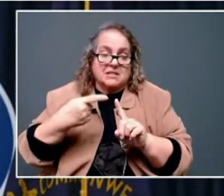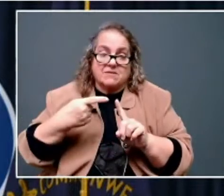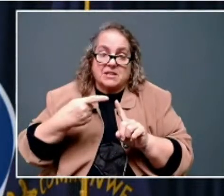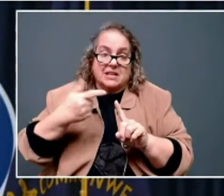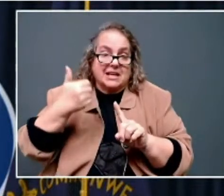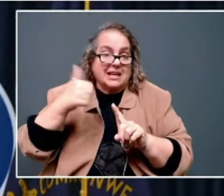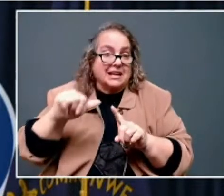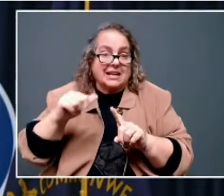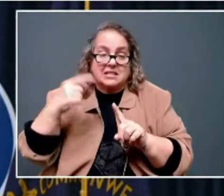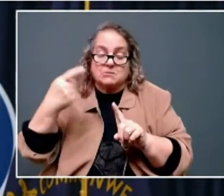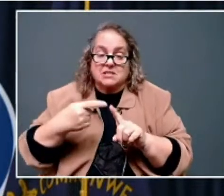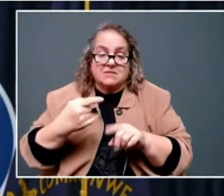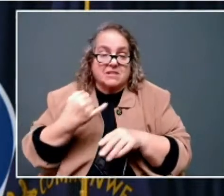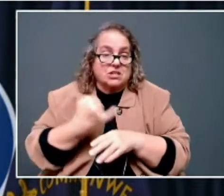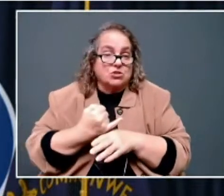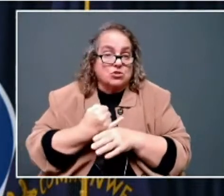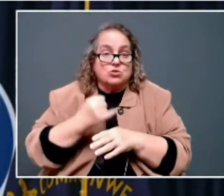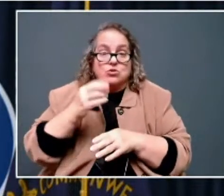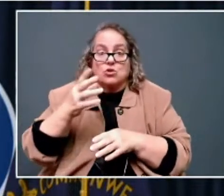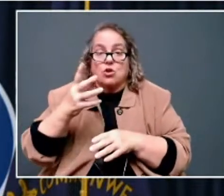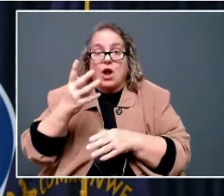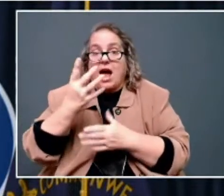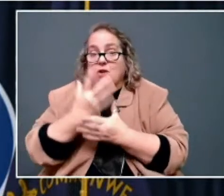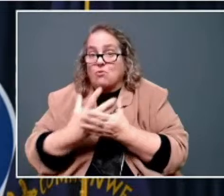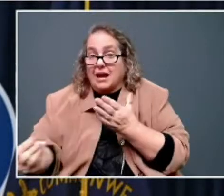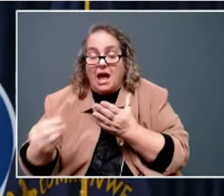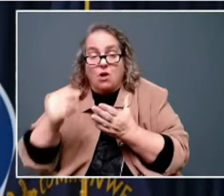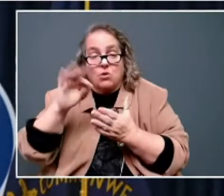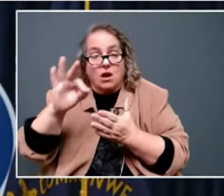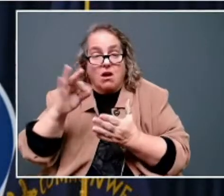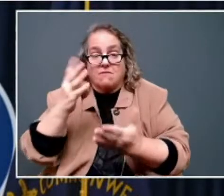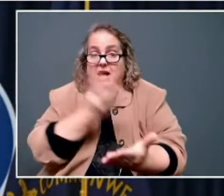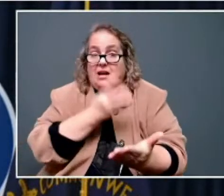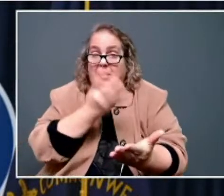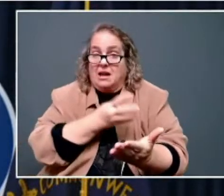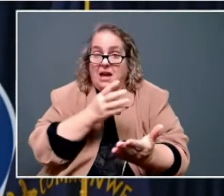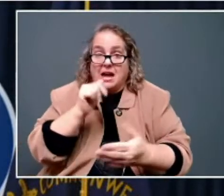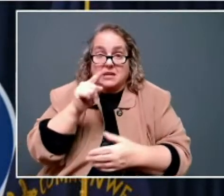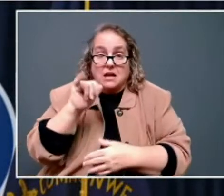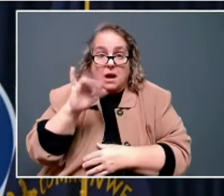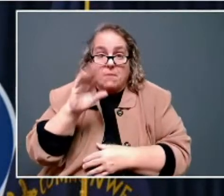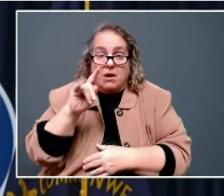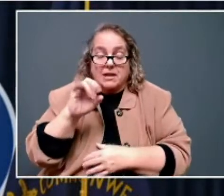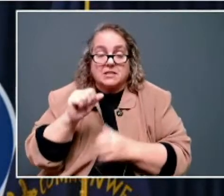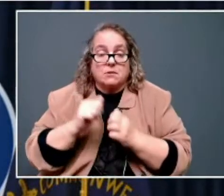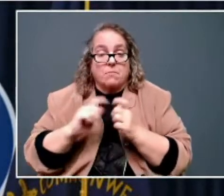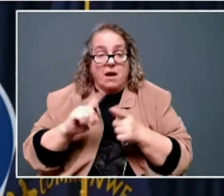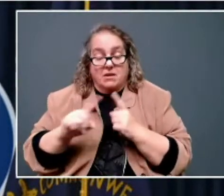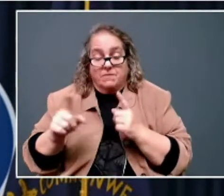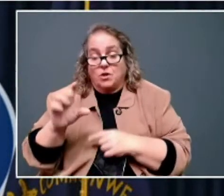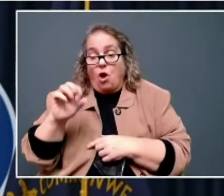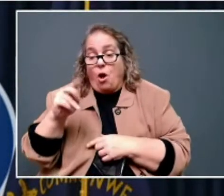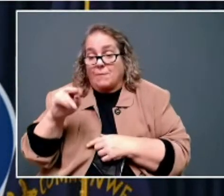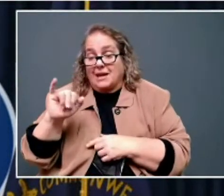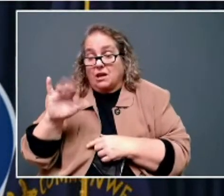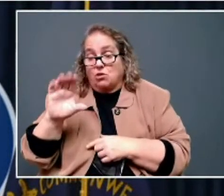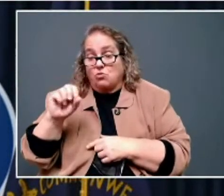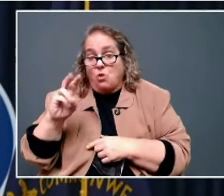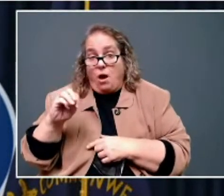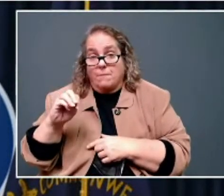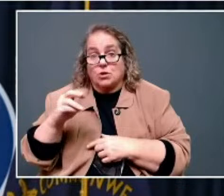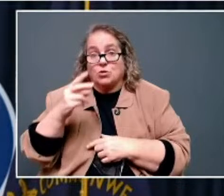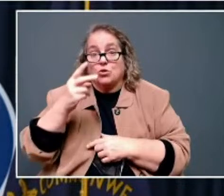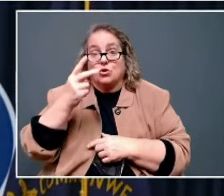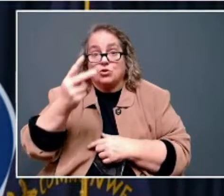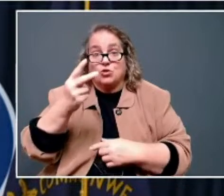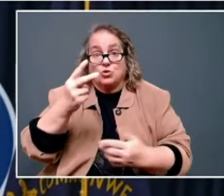or places running out of monoclonal antibodies, but with Omicron, with 2 of them not working, we don't have nearly enough for the